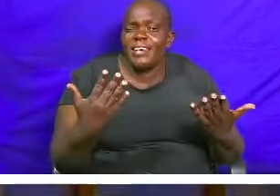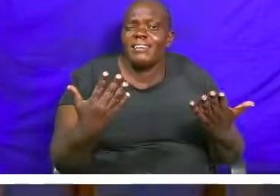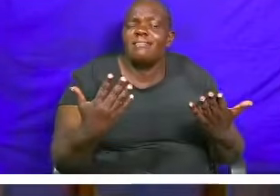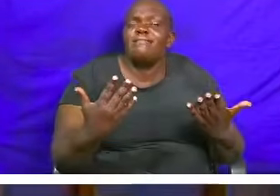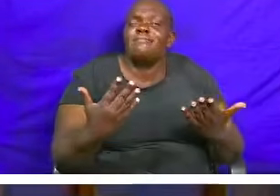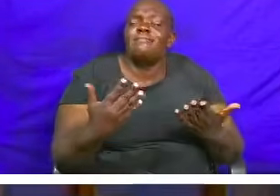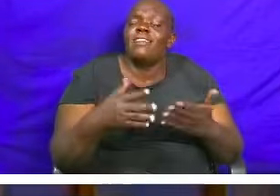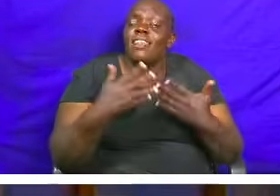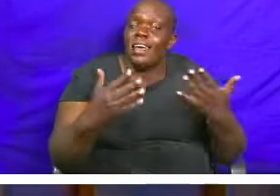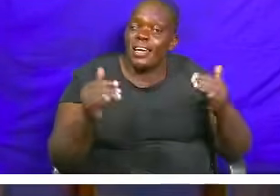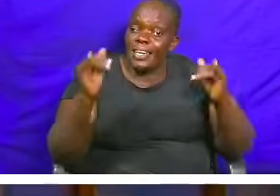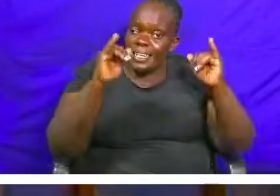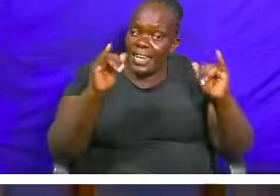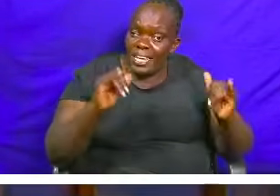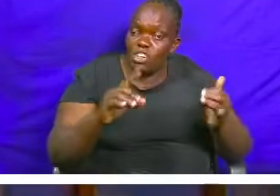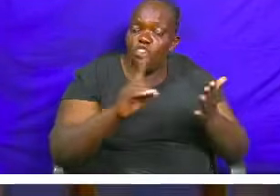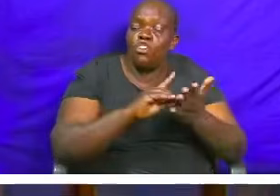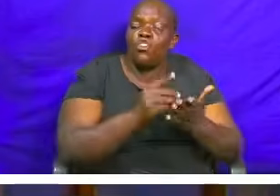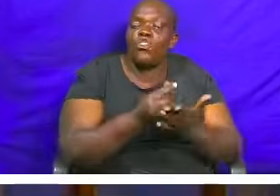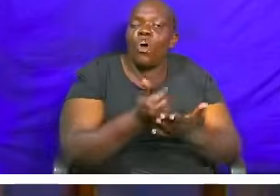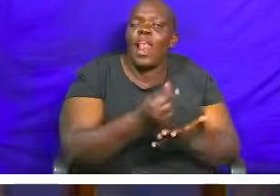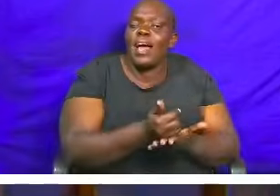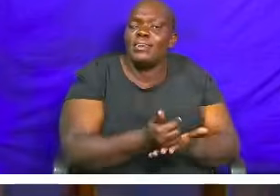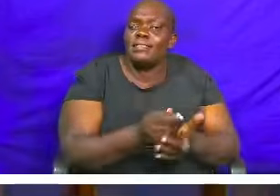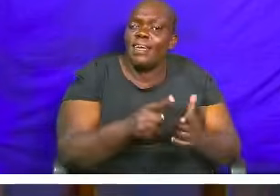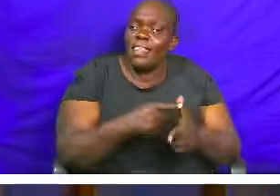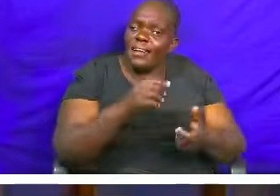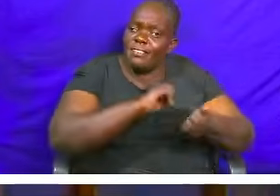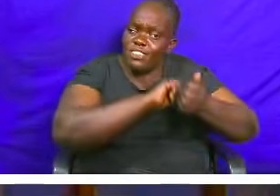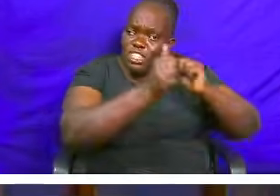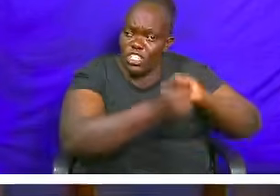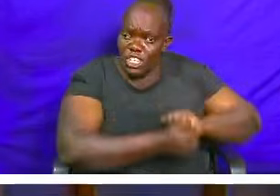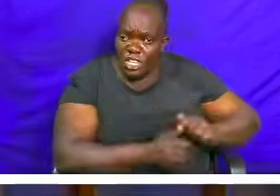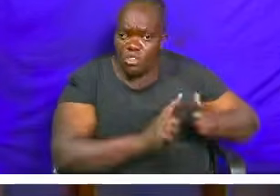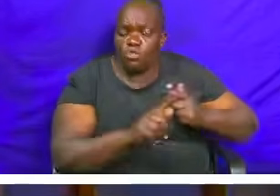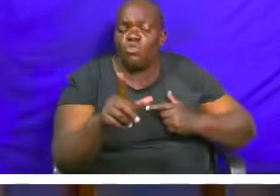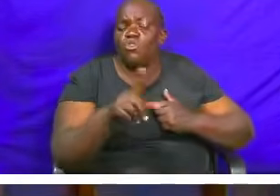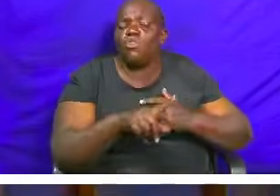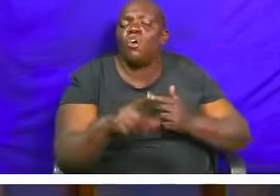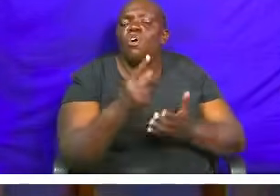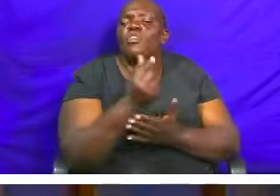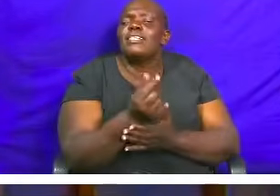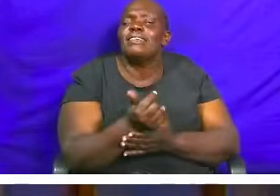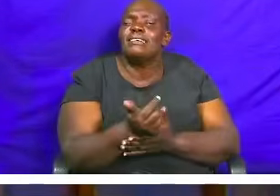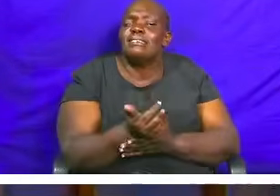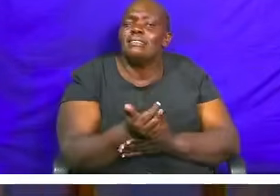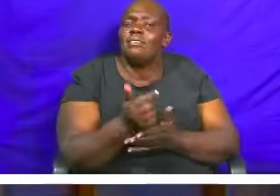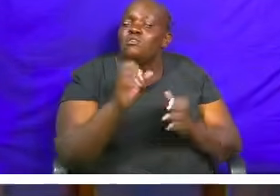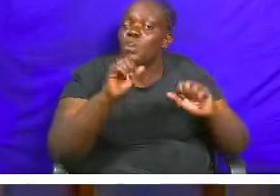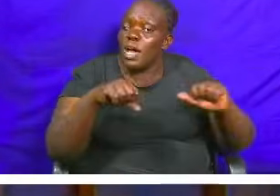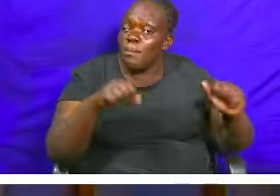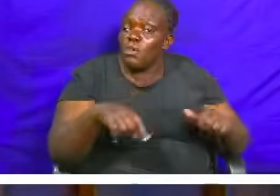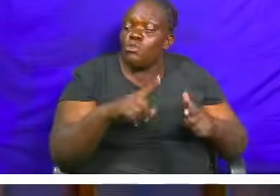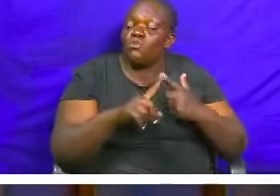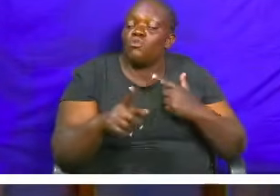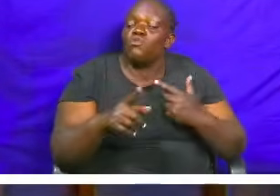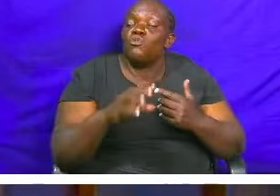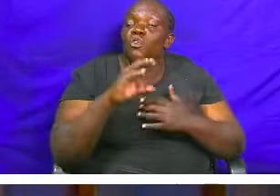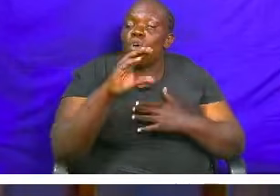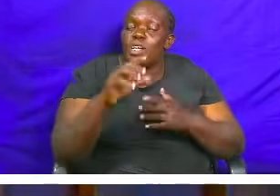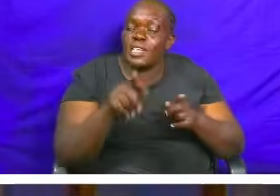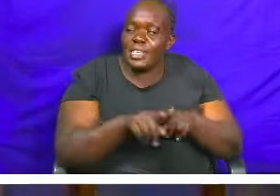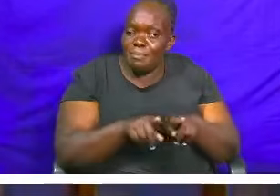traded internationally in dollars. So you have to convert it to the local shilling for us to be able to price it. So